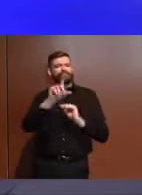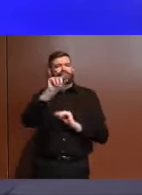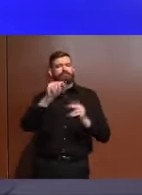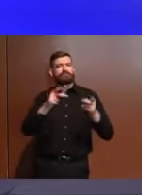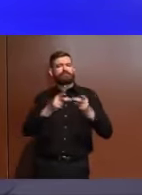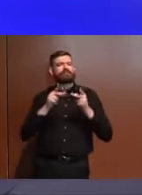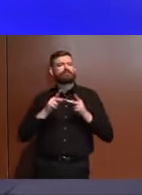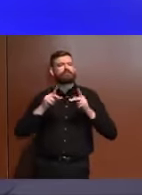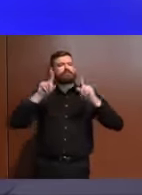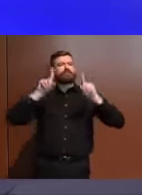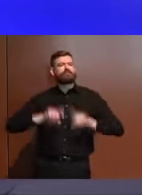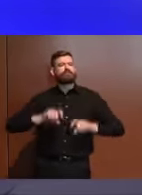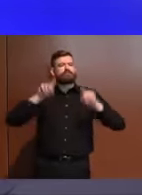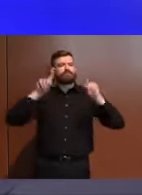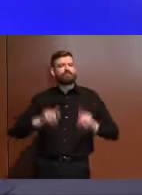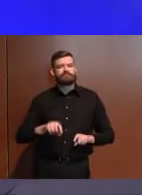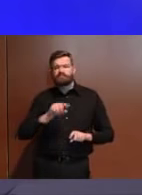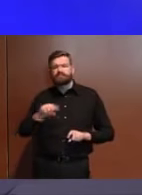quick.